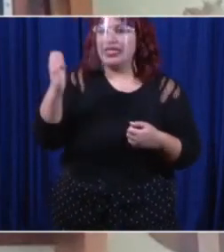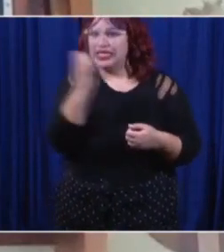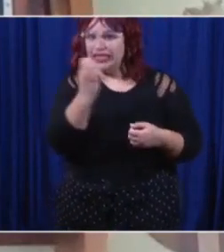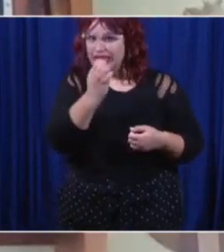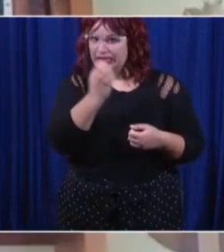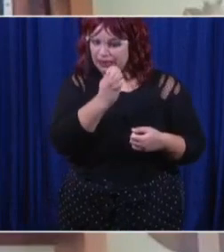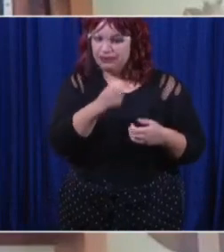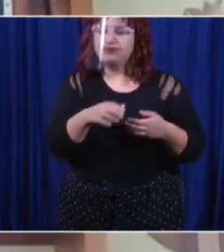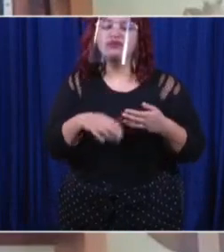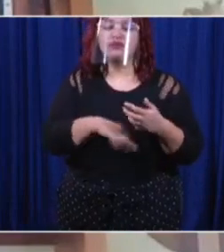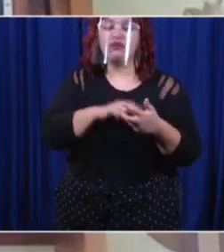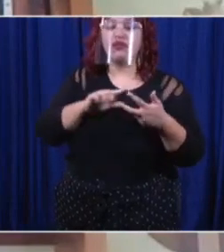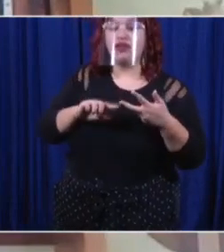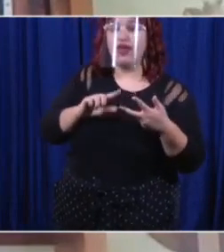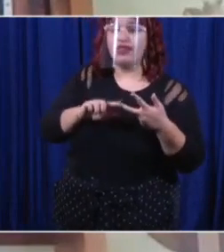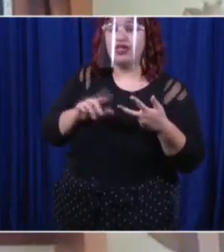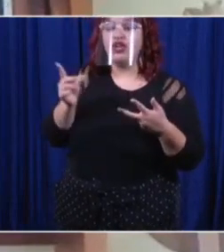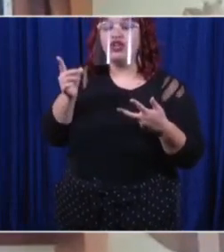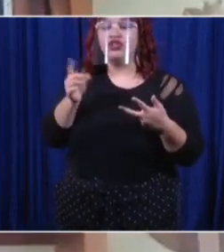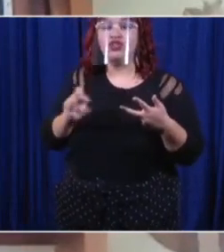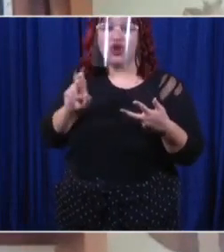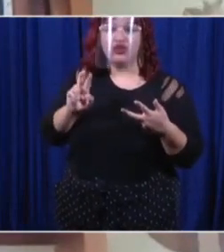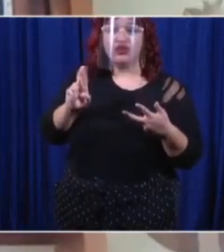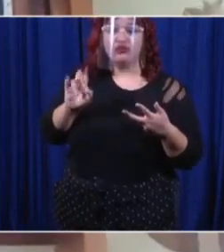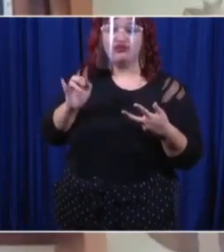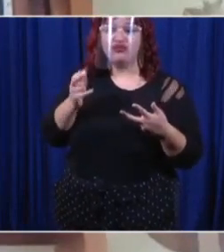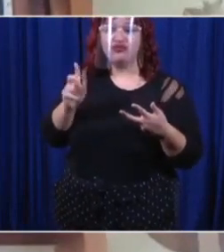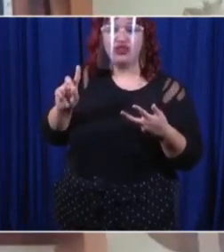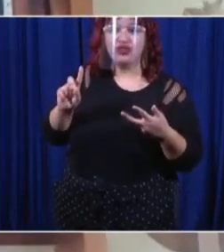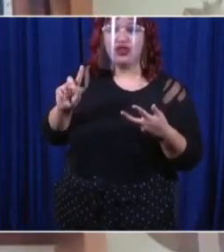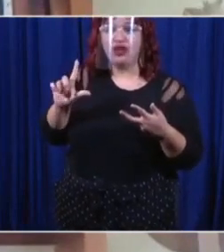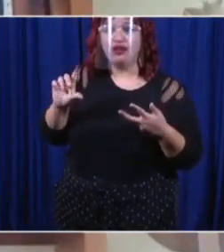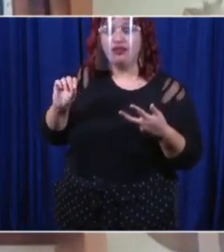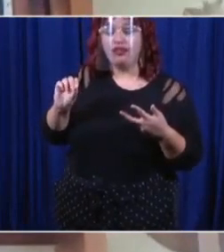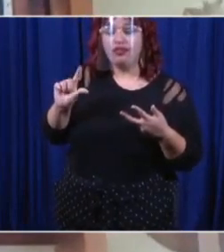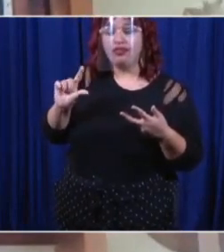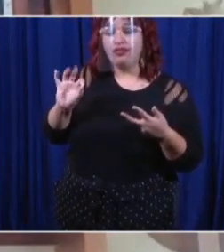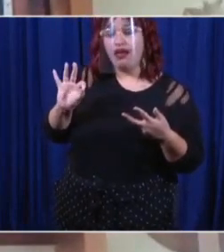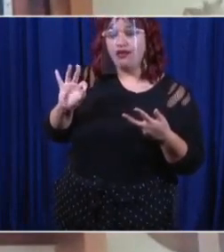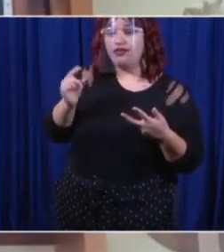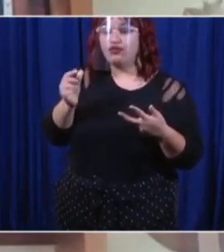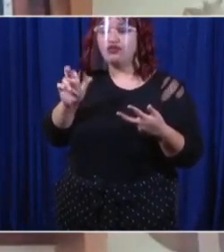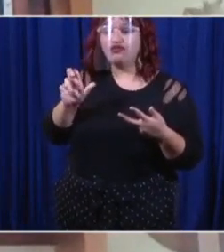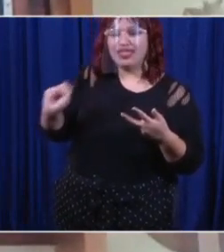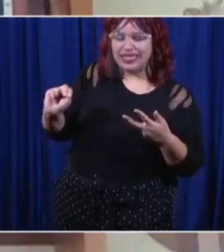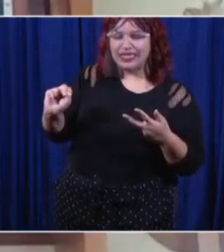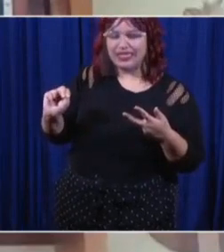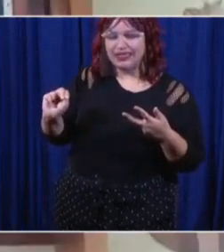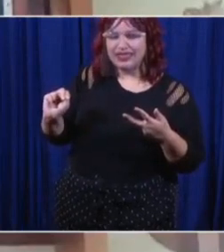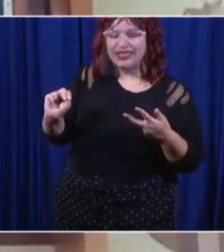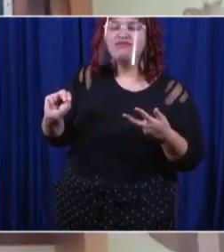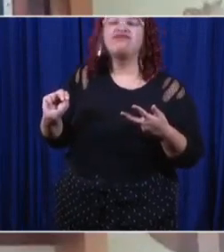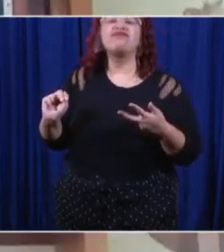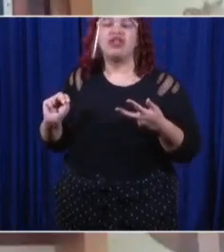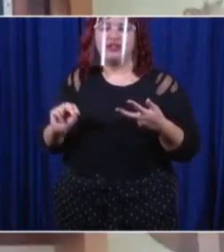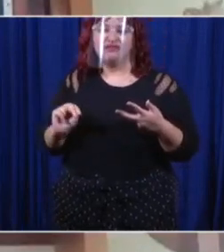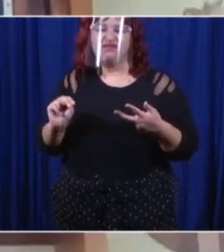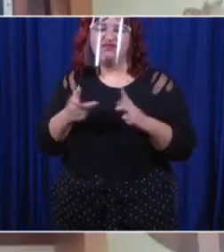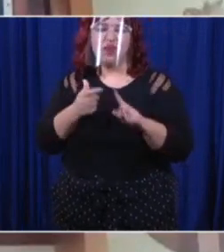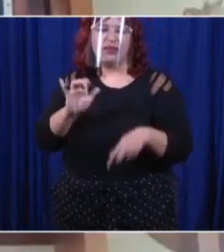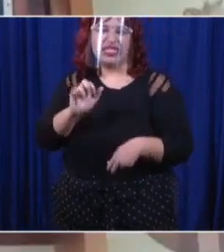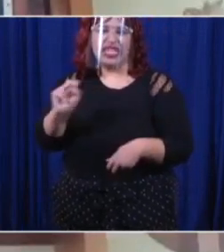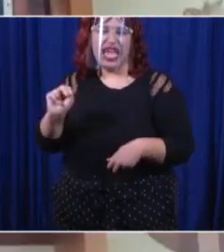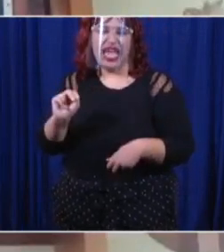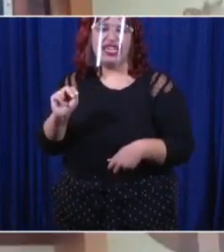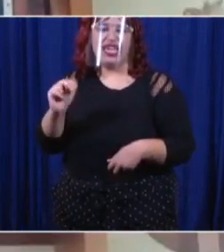then we have Dr. Richard Lofgren of the University of Cincinnati Health, who leads the southwest Ohio zone. In addition,